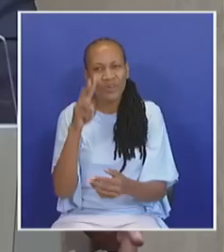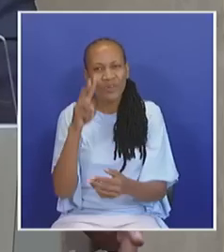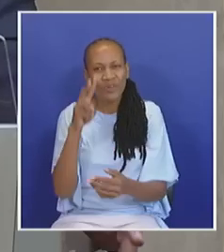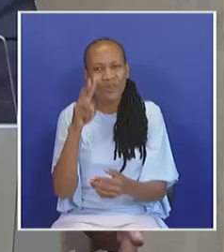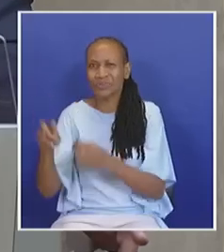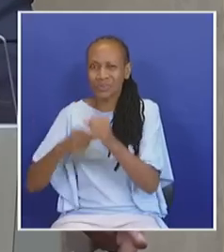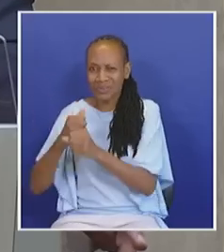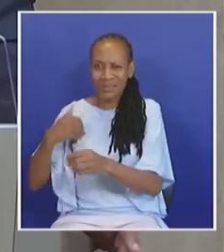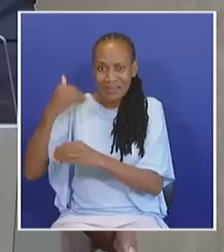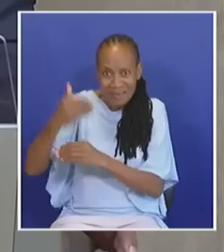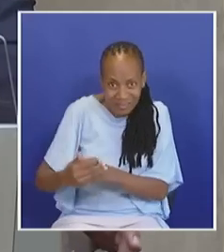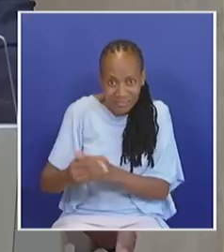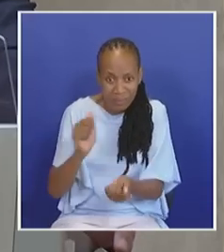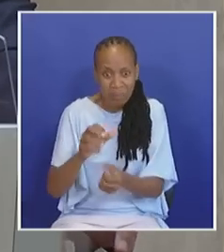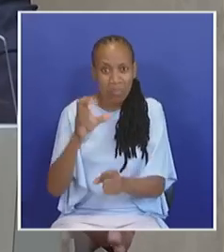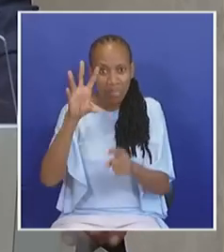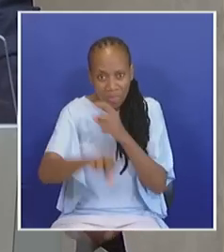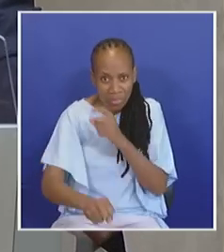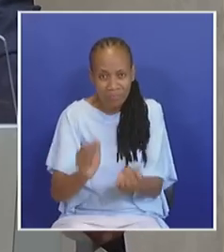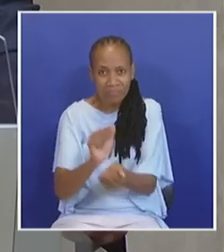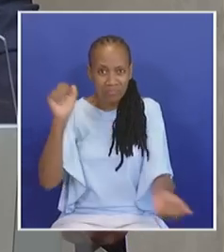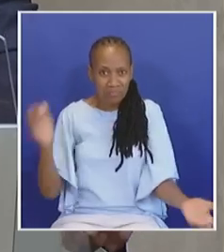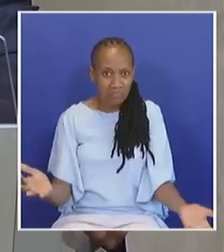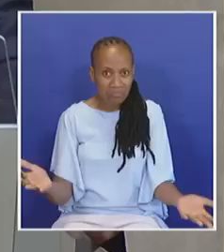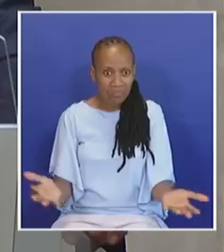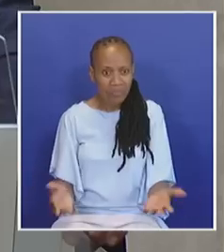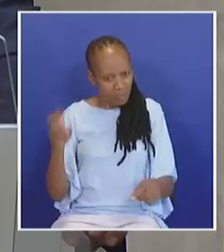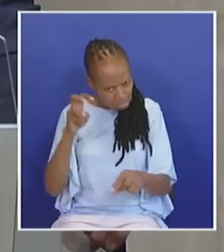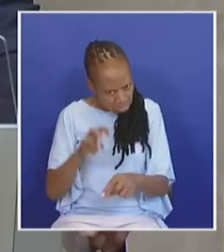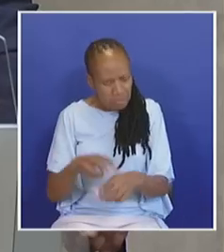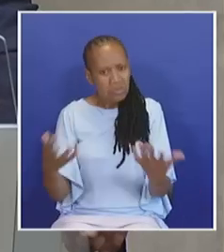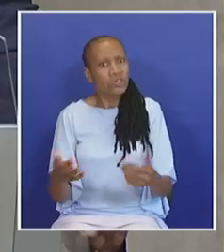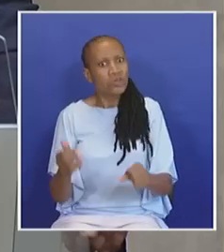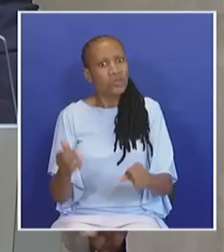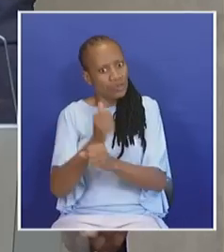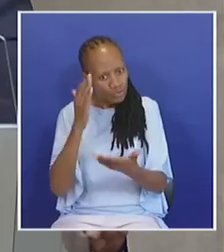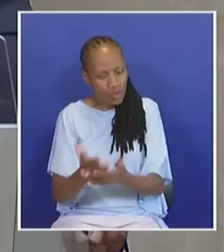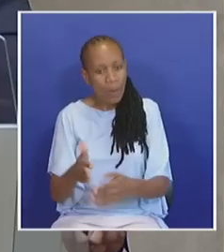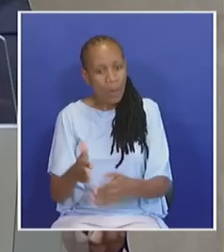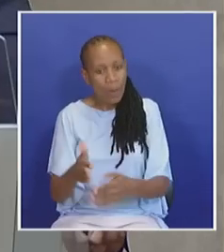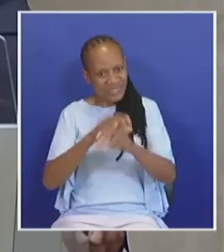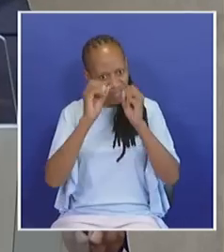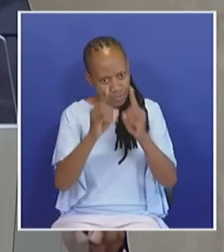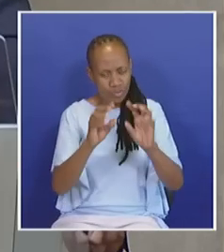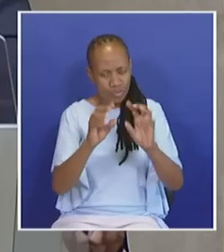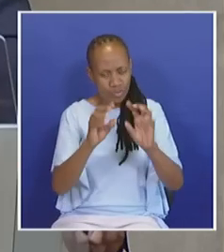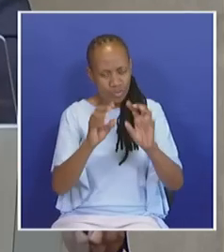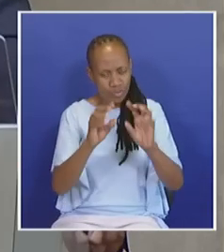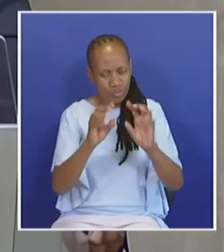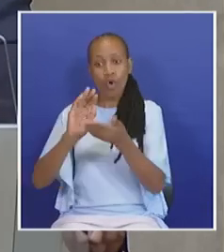concrete solutions, colleagues, to prioritizing a basic education, safer